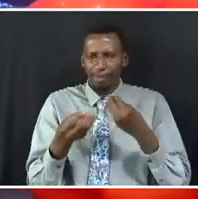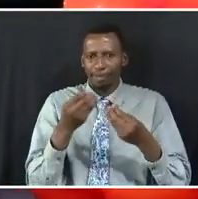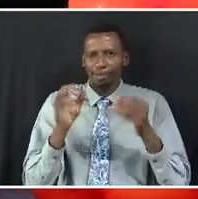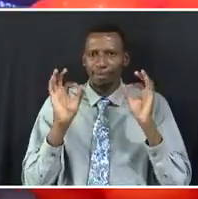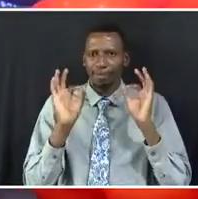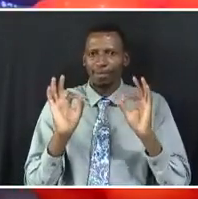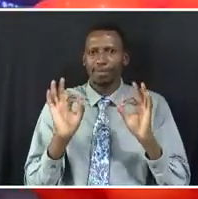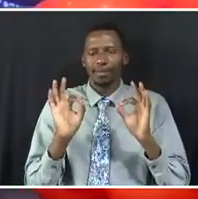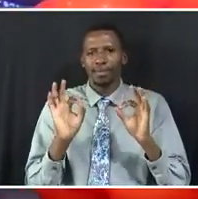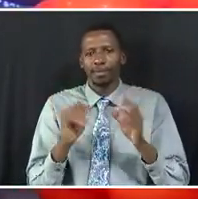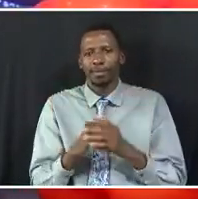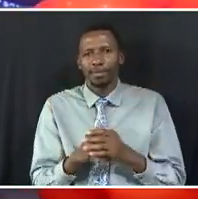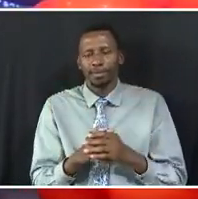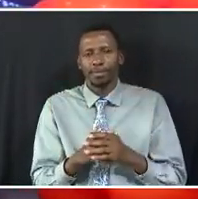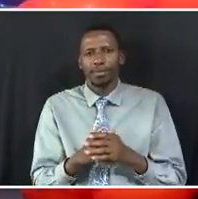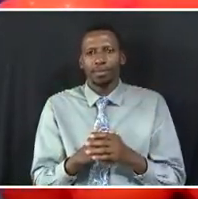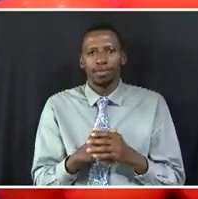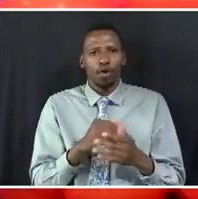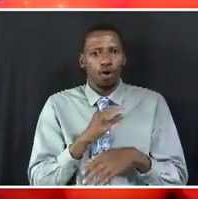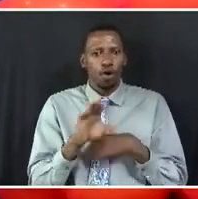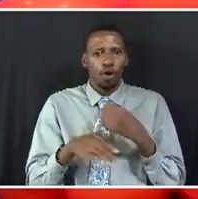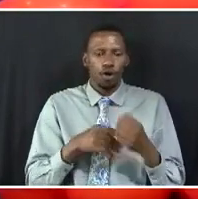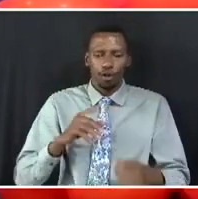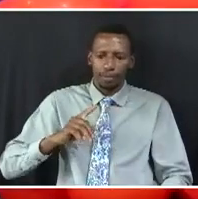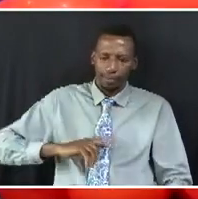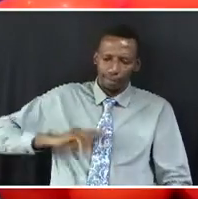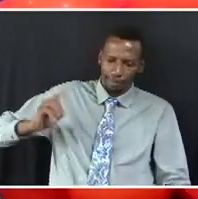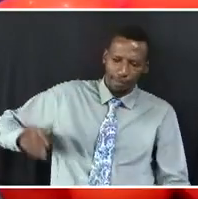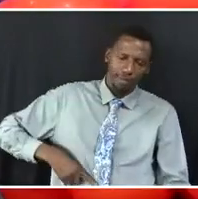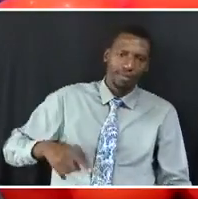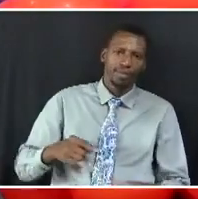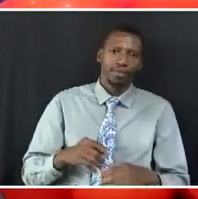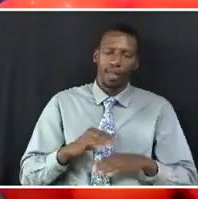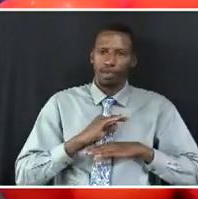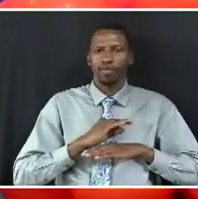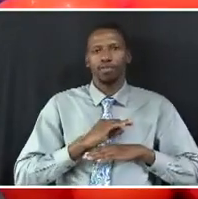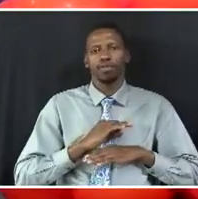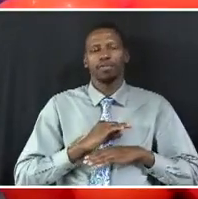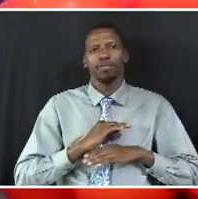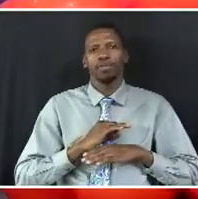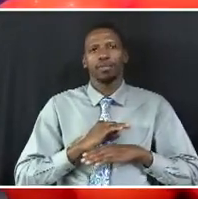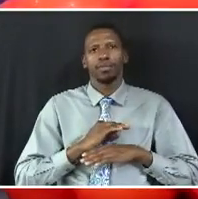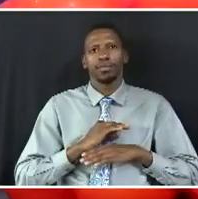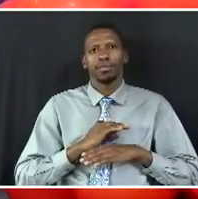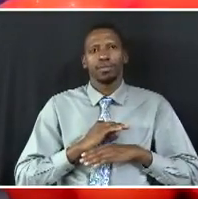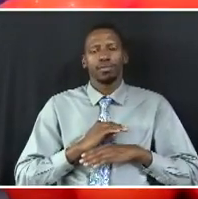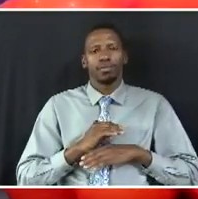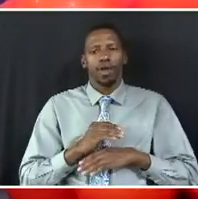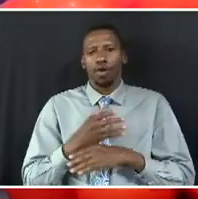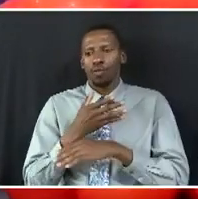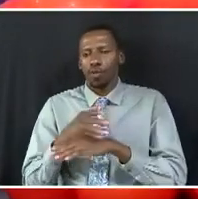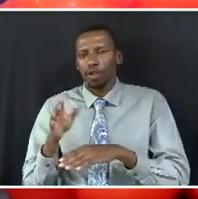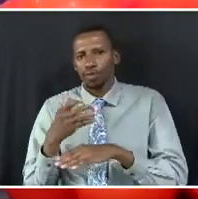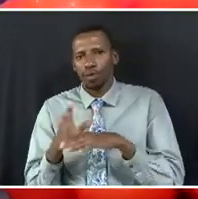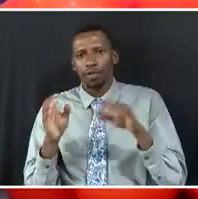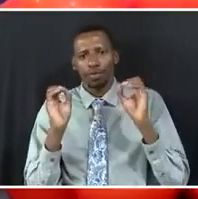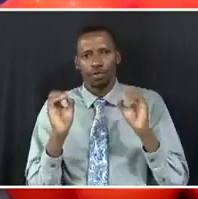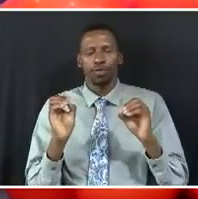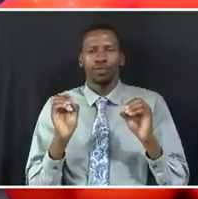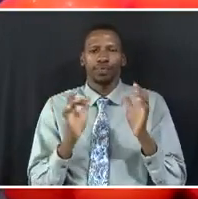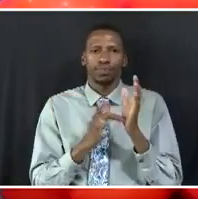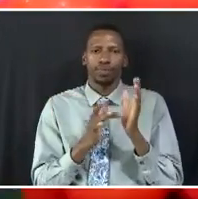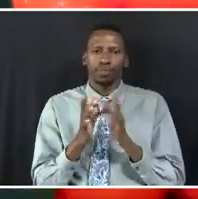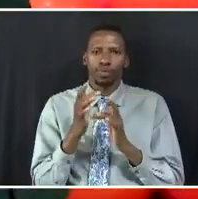a wonderful meal, and they all were satisfied to the full. And nothing went to waste. Jesus